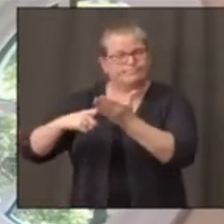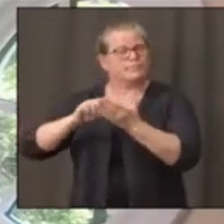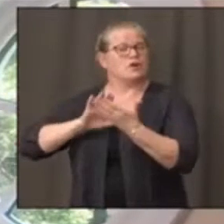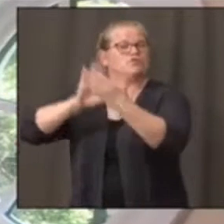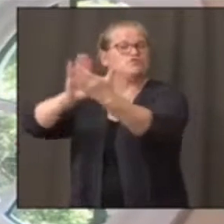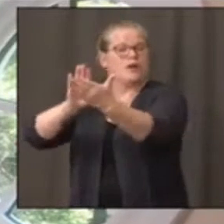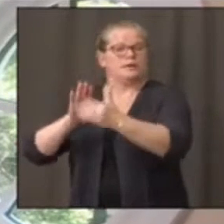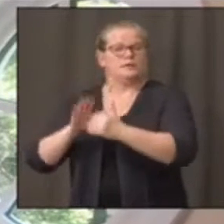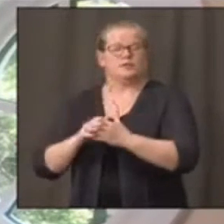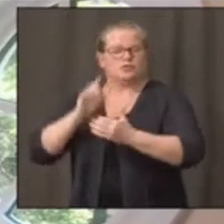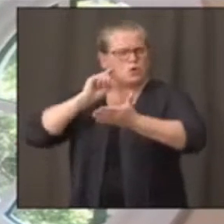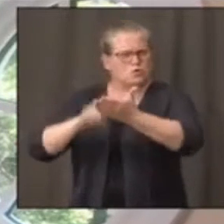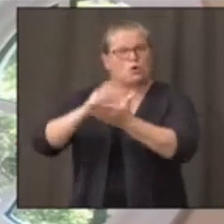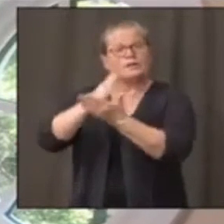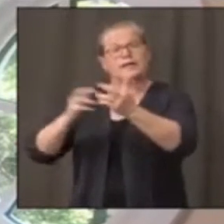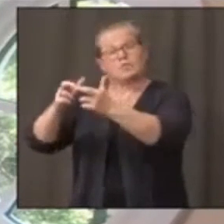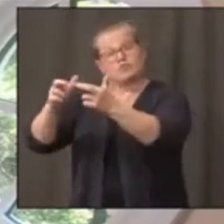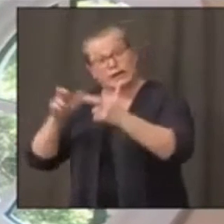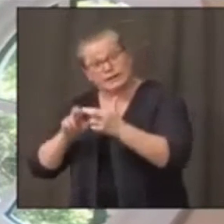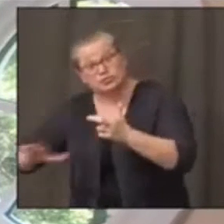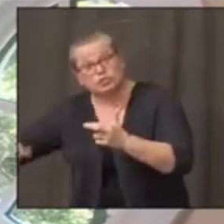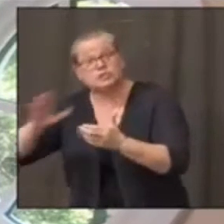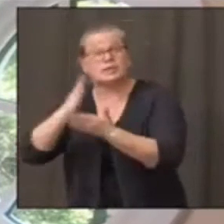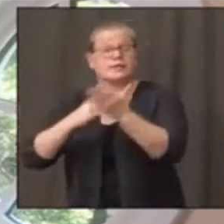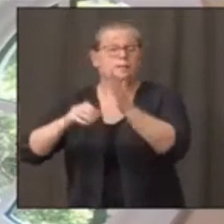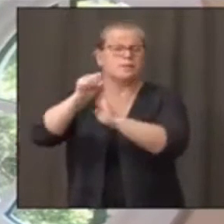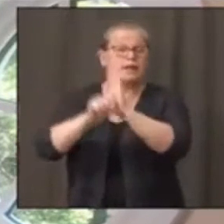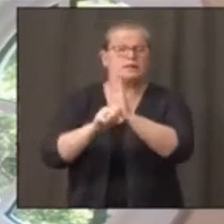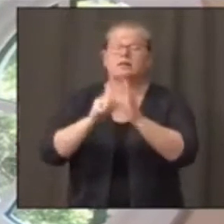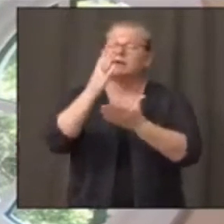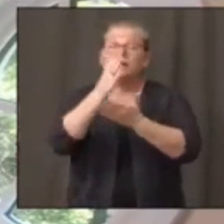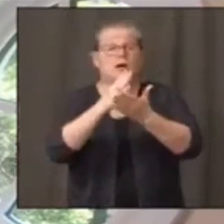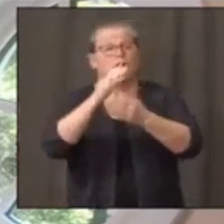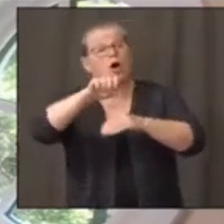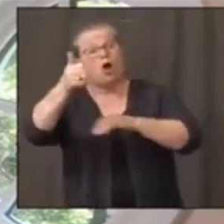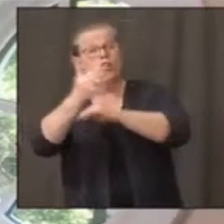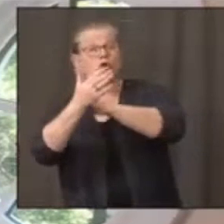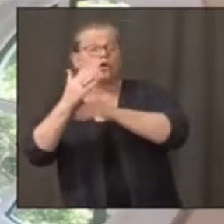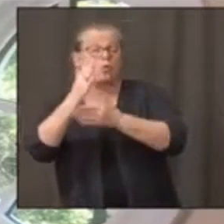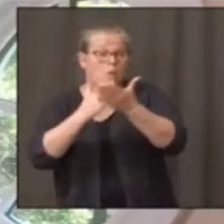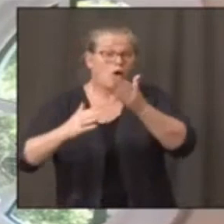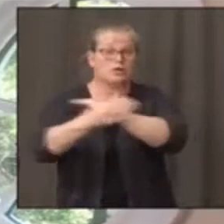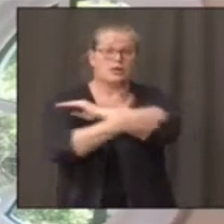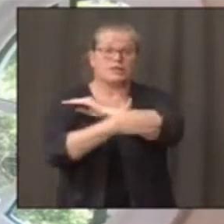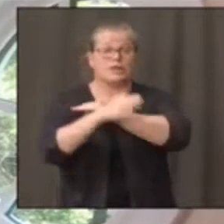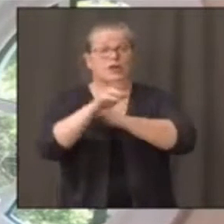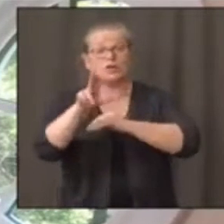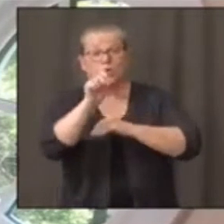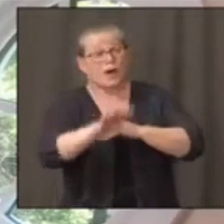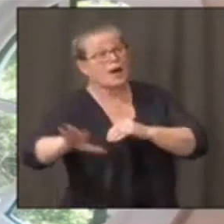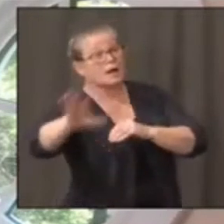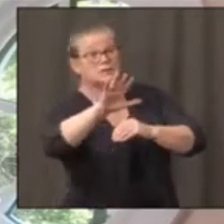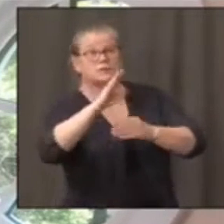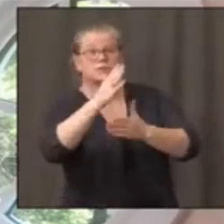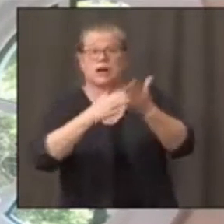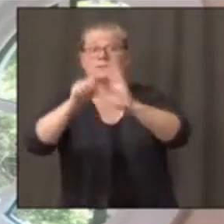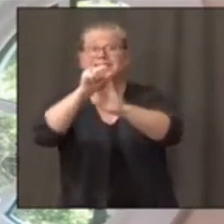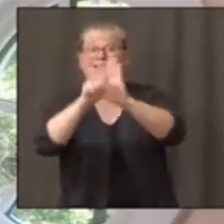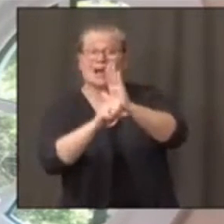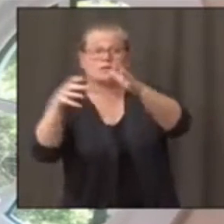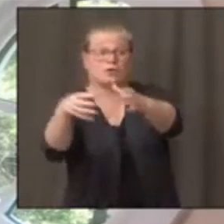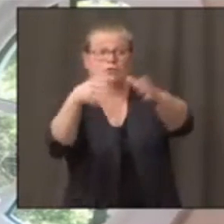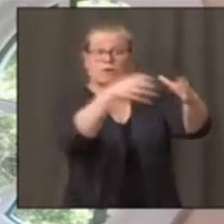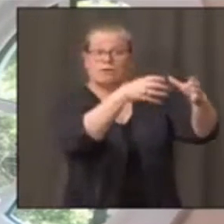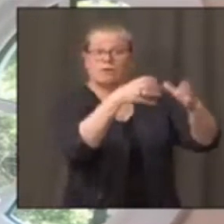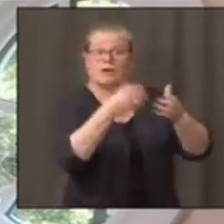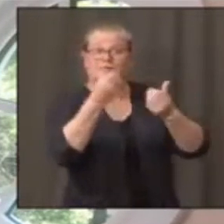try to address them. In some parts of the country, you're seeing states come together to try to adopt strategies as a group. You see that in the Northeast. But